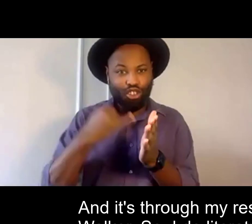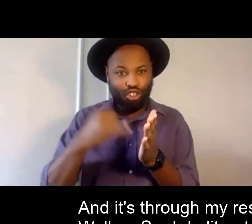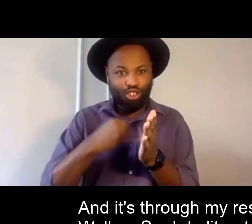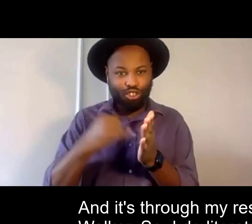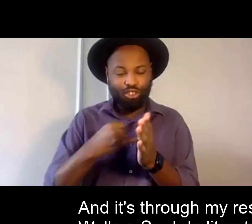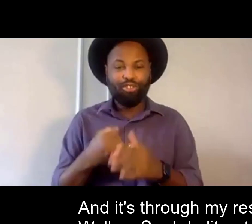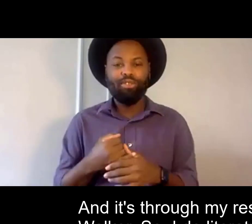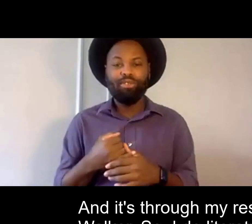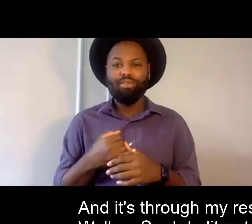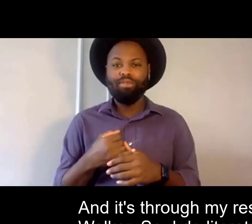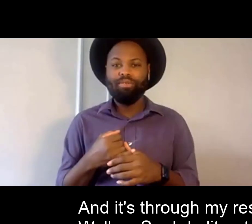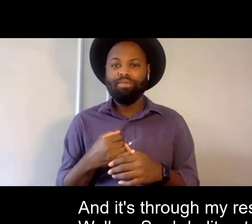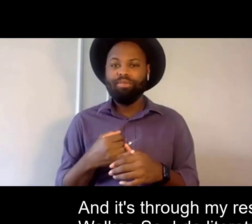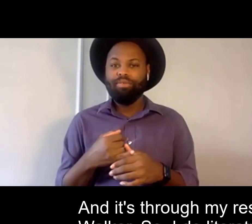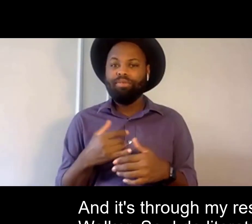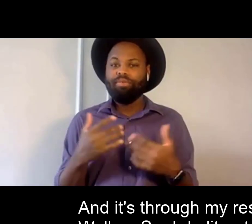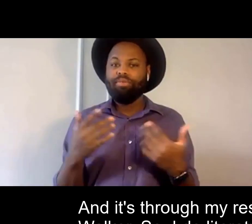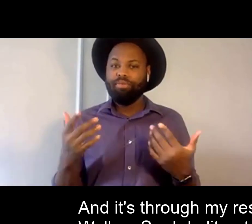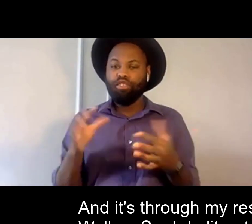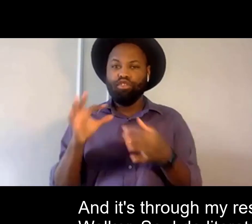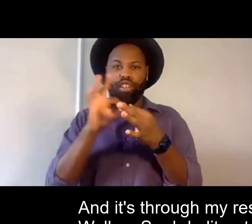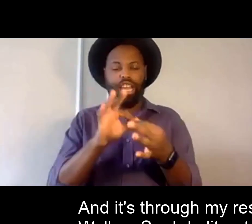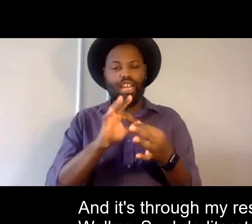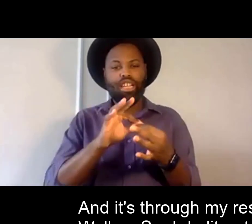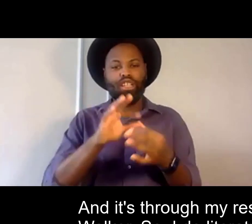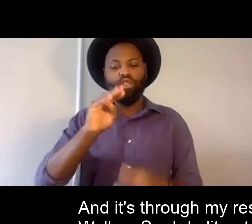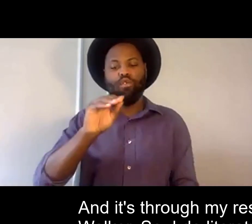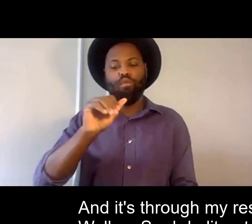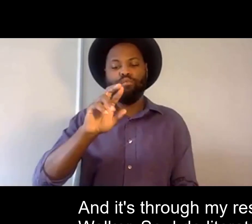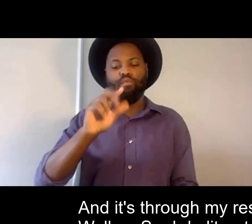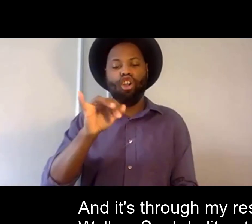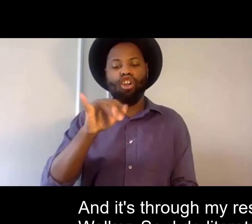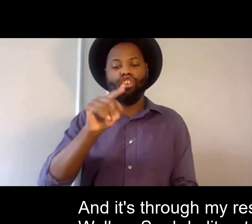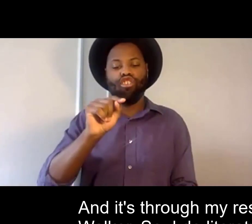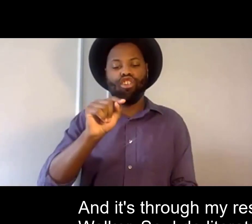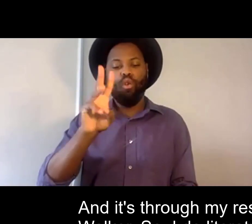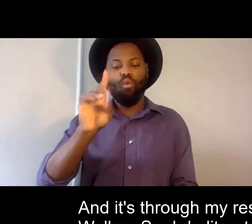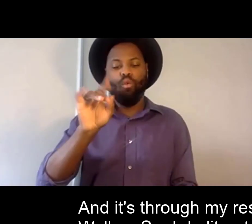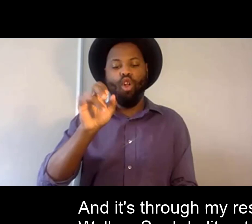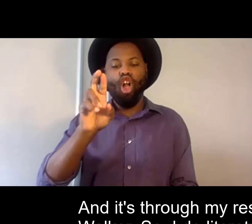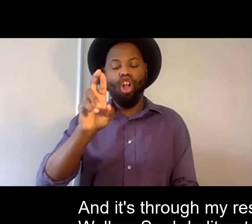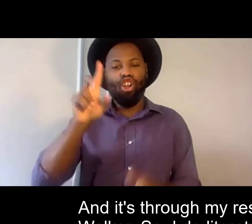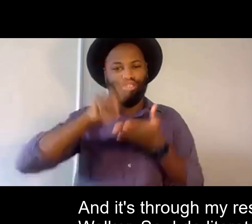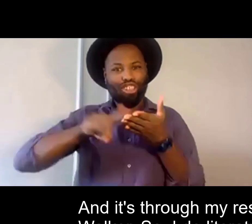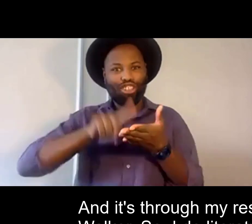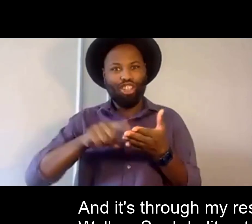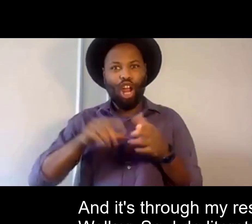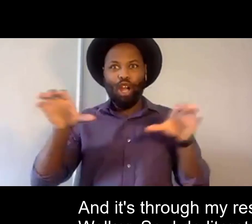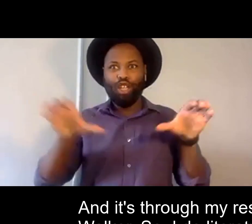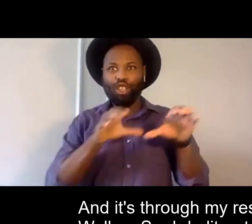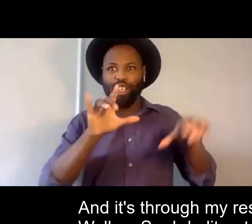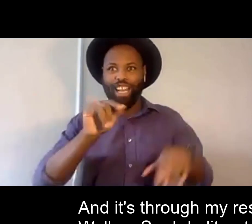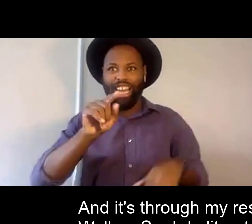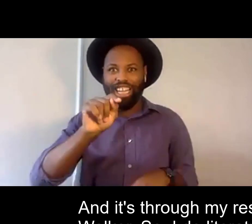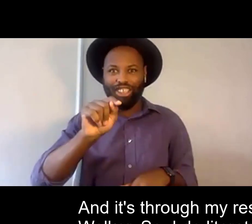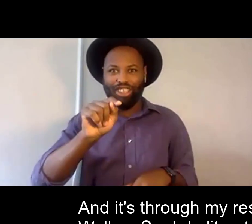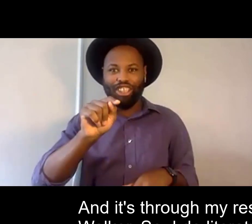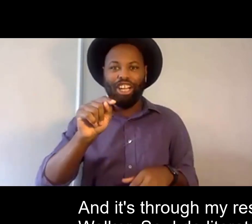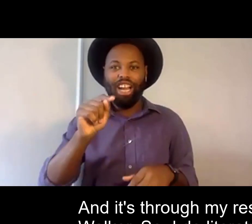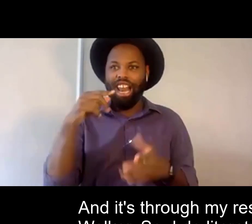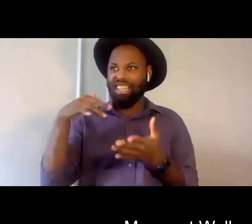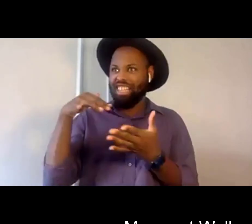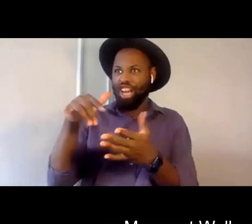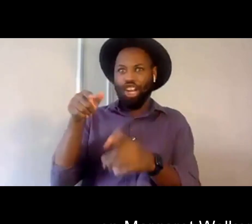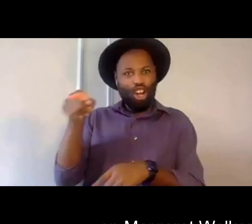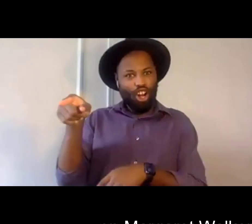it's through my research on Margaret Walker. So I do literature and I study Margaret Walker, and I'm currently working on a